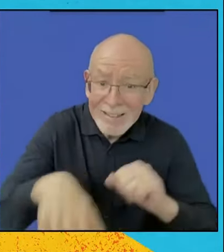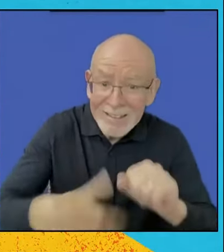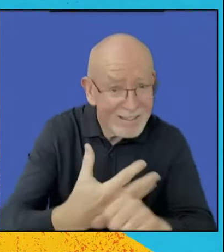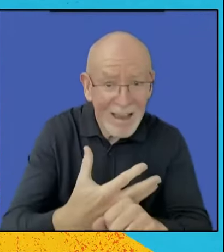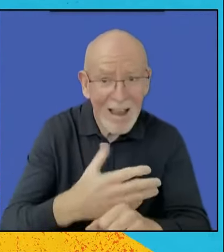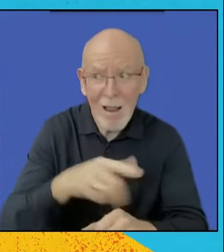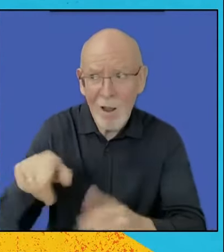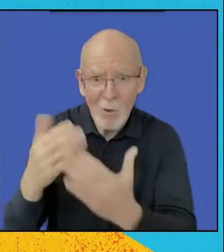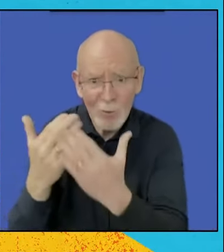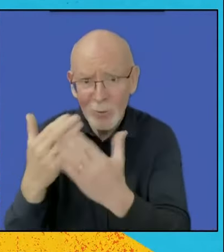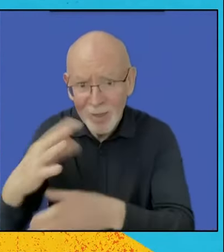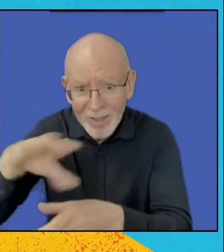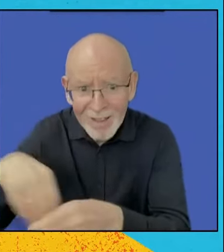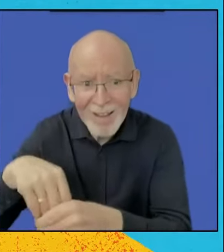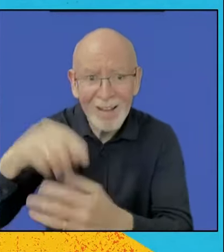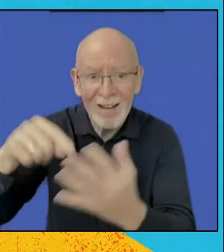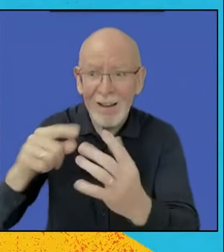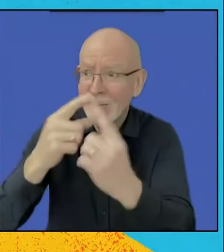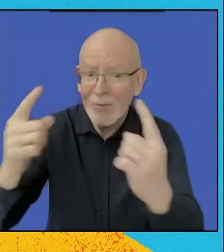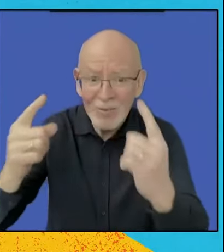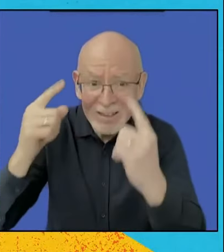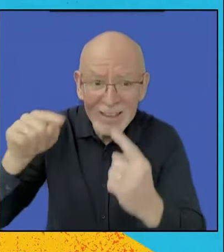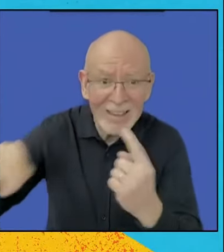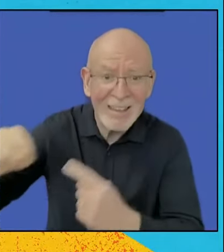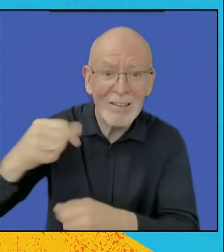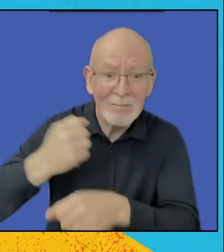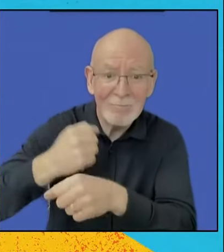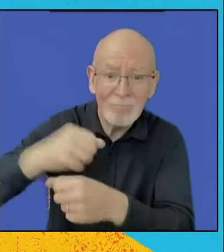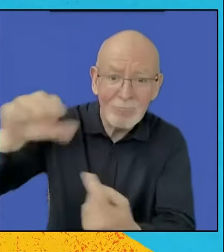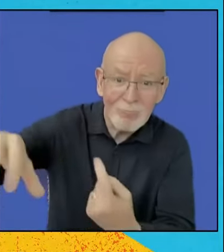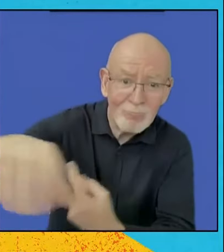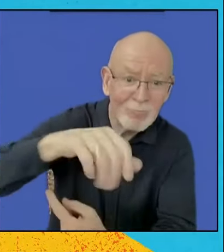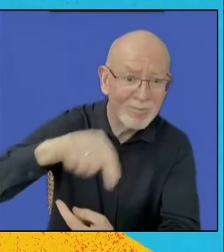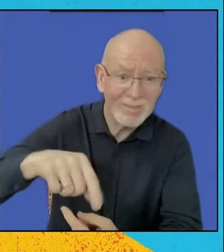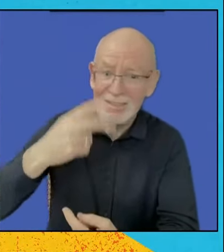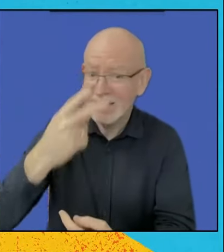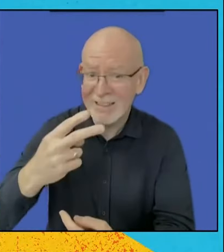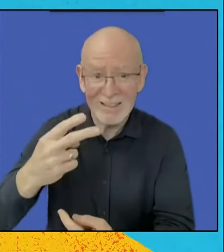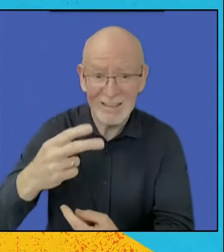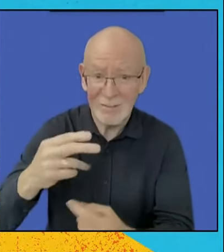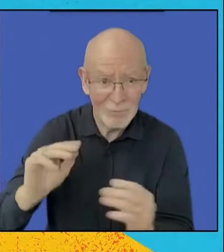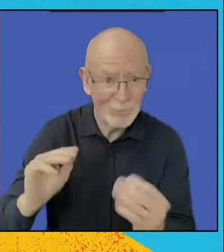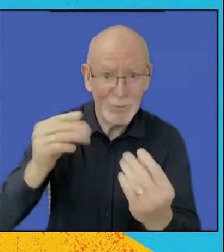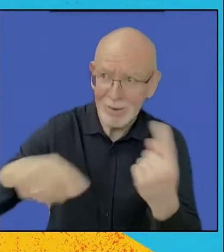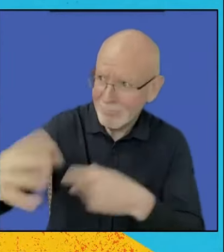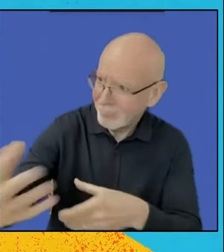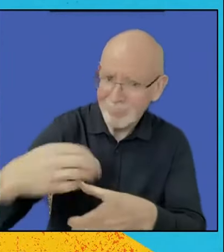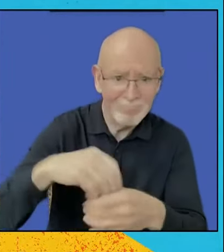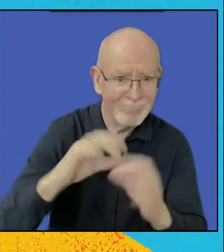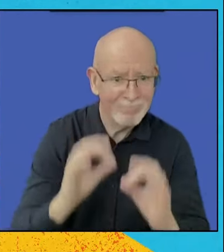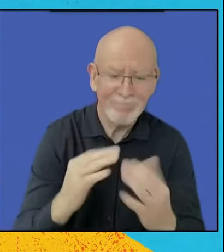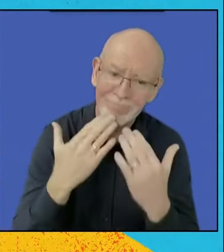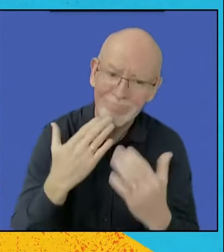to achieving what the youth desire and want to achieve. So putting money where your mouth is, philanthropy, one philanthropist in the room. Thank you so much in advance.